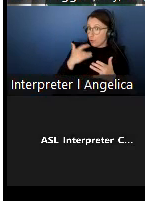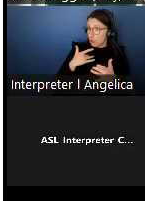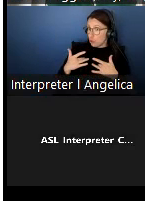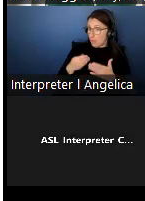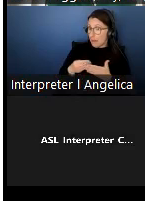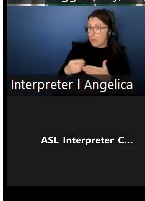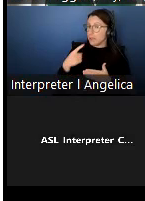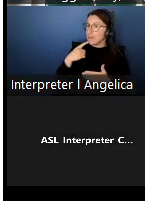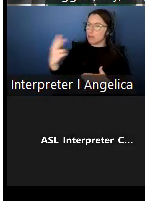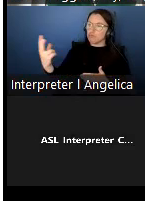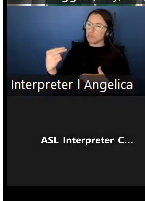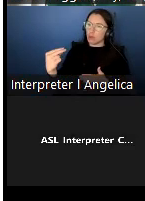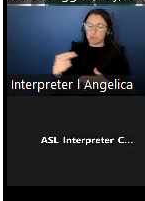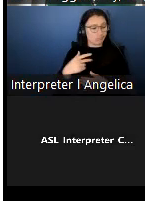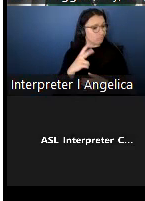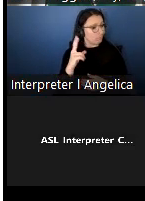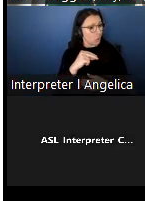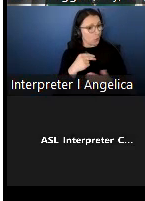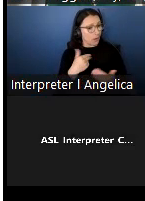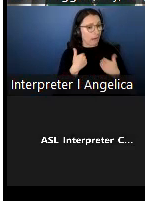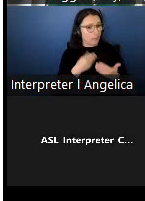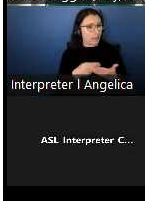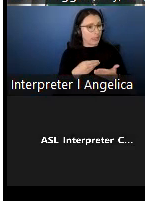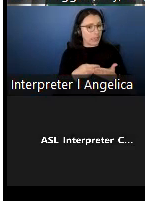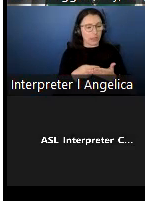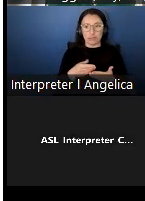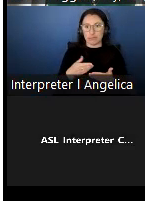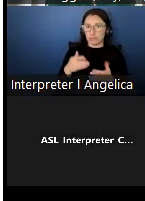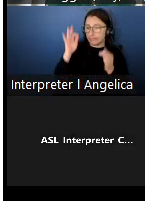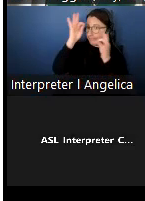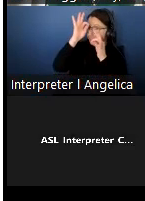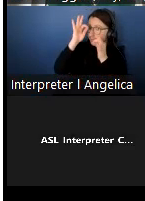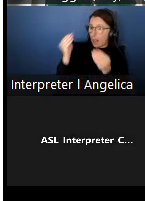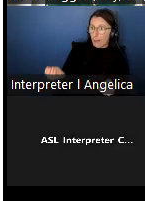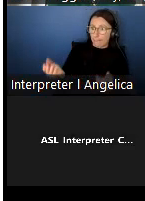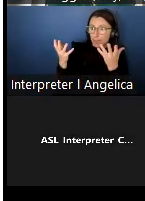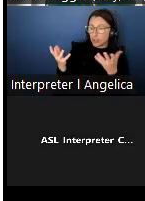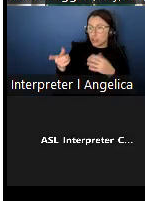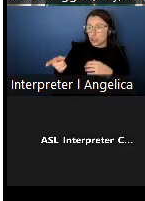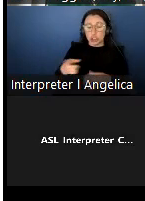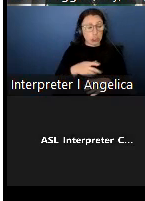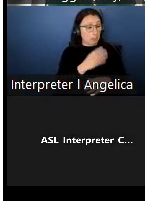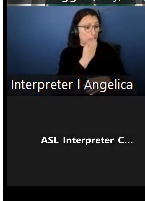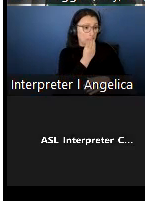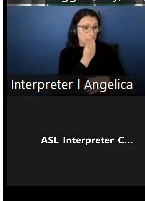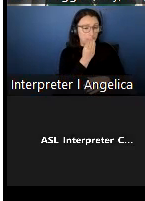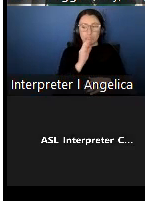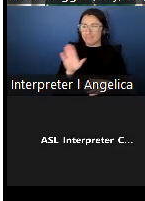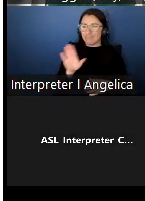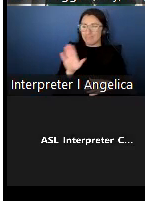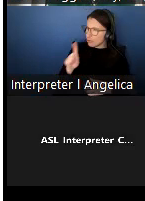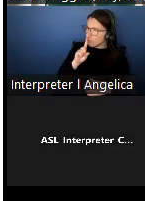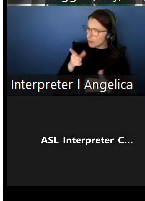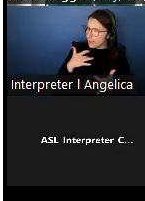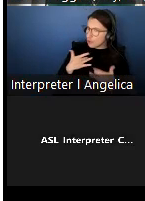answer no. She would just be like, no, I have money. They had no idea how much, and so she was really tight-lipped about it. And so finally they were like, we really are